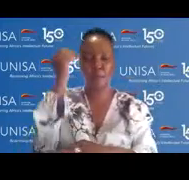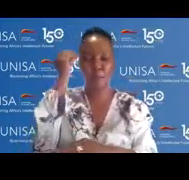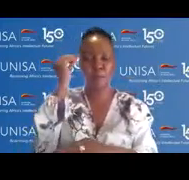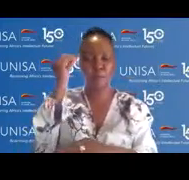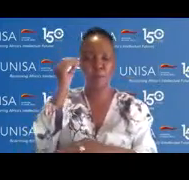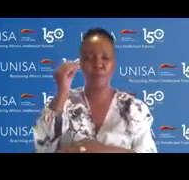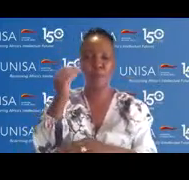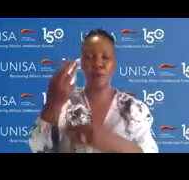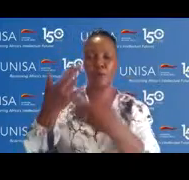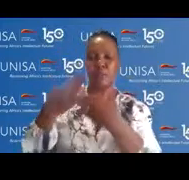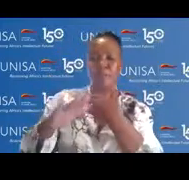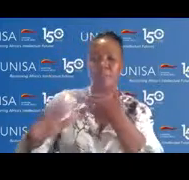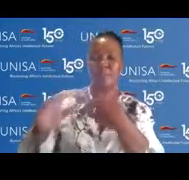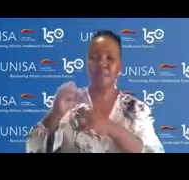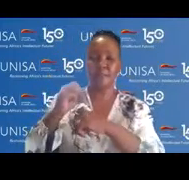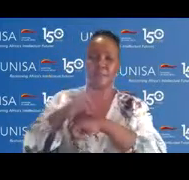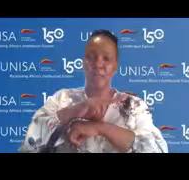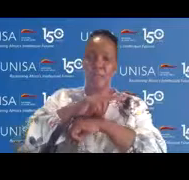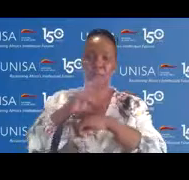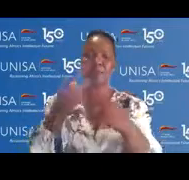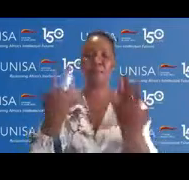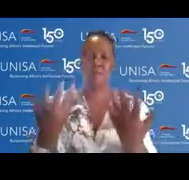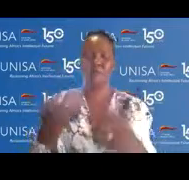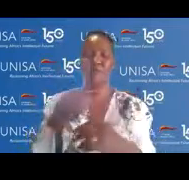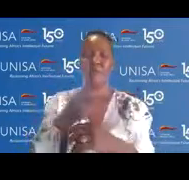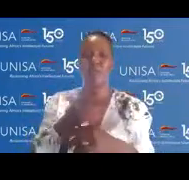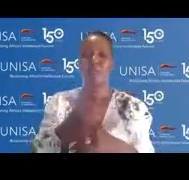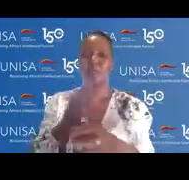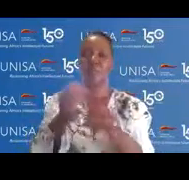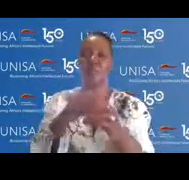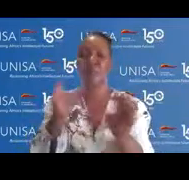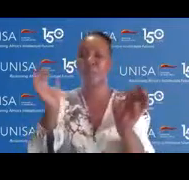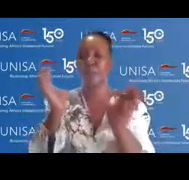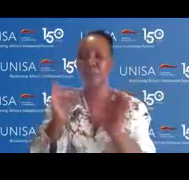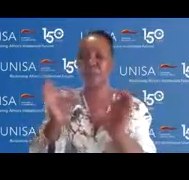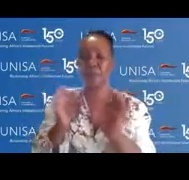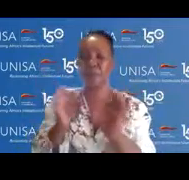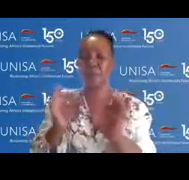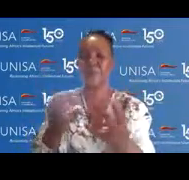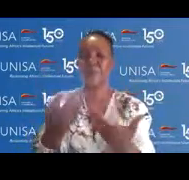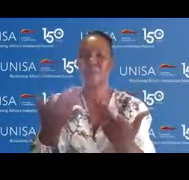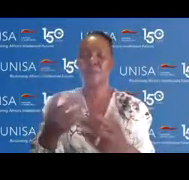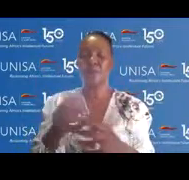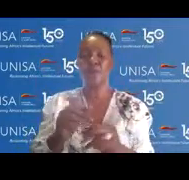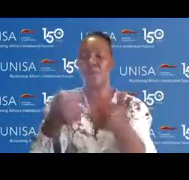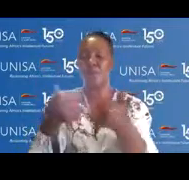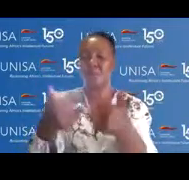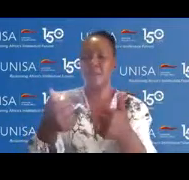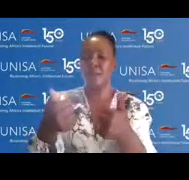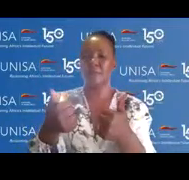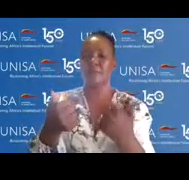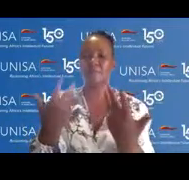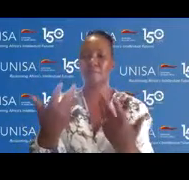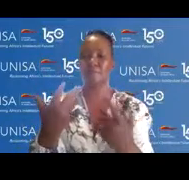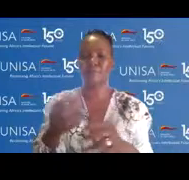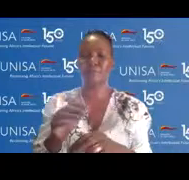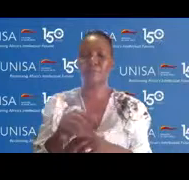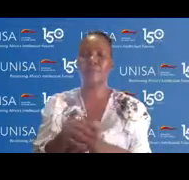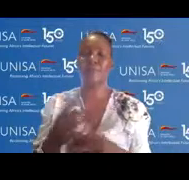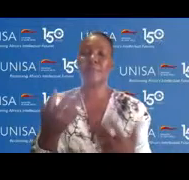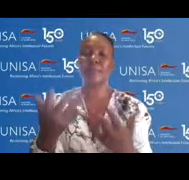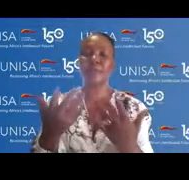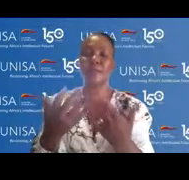protection. Hey, but if you're not installing nonsense or going on bad websites, you should be fine. You shouldn't have any issues. Then all I'm going to do is I'm going to